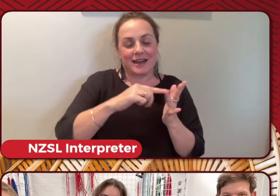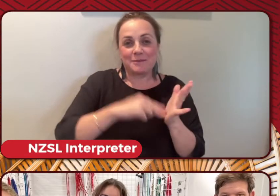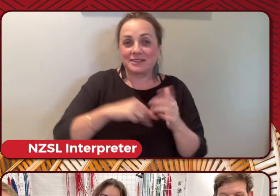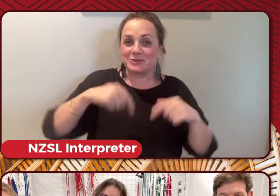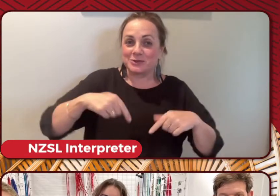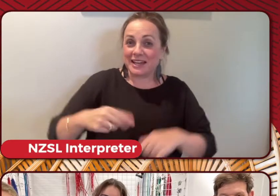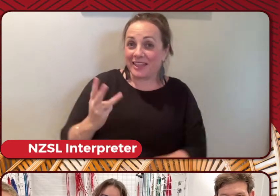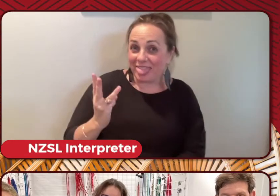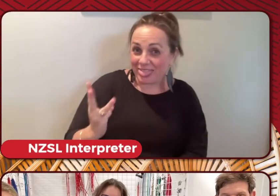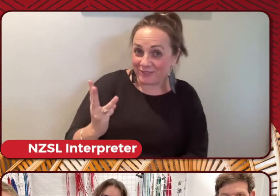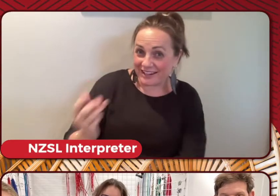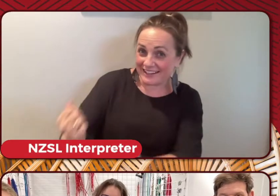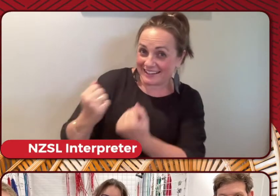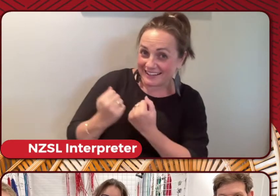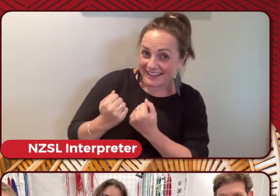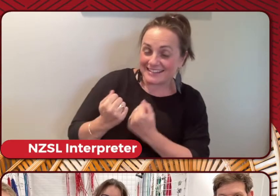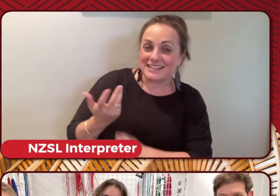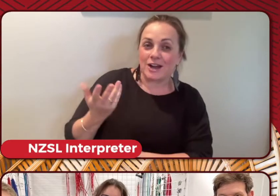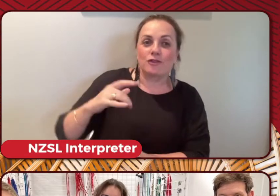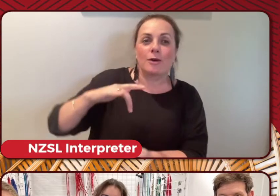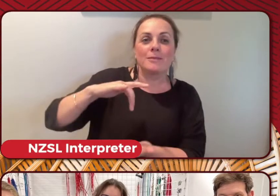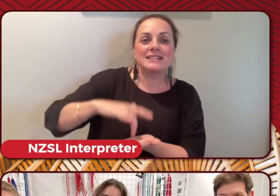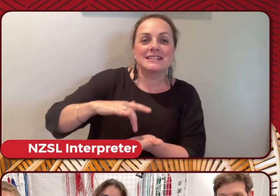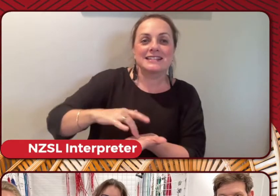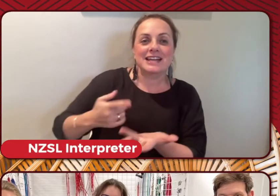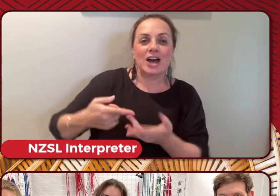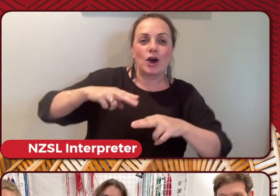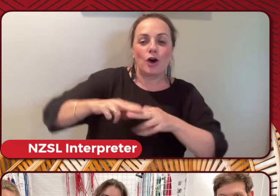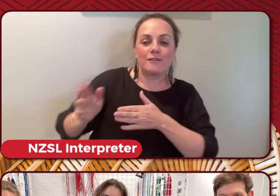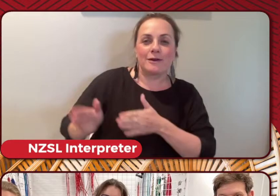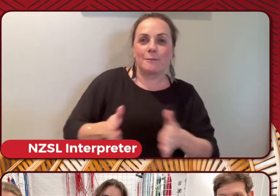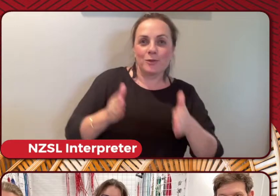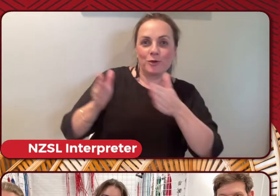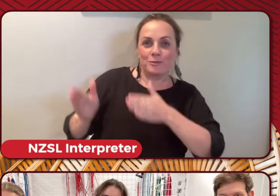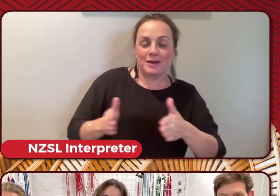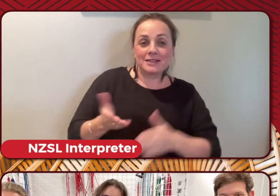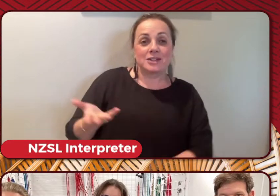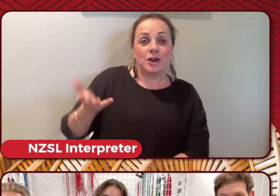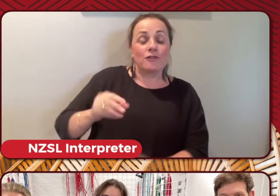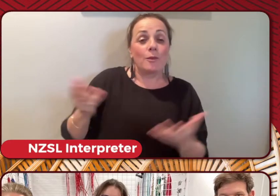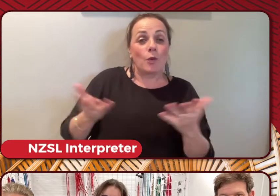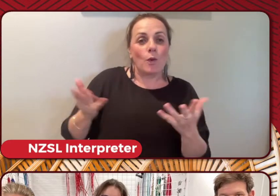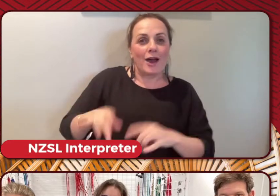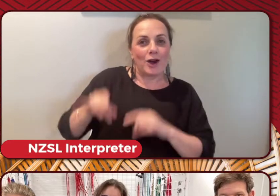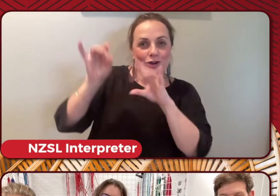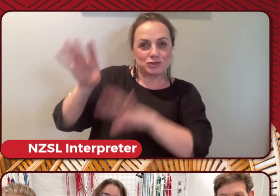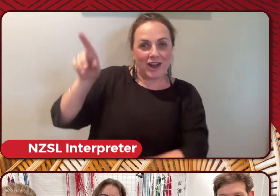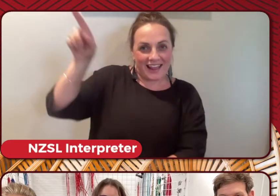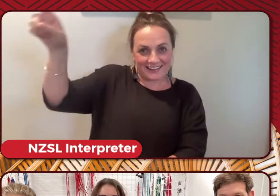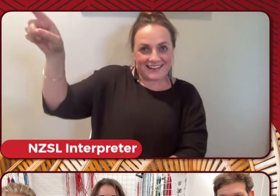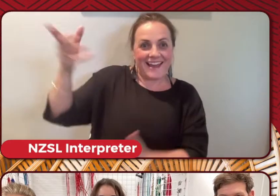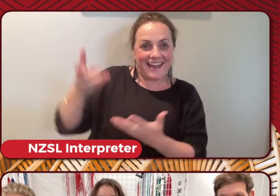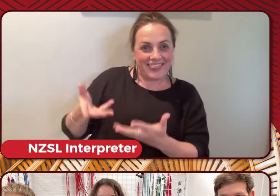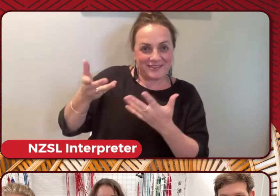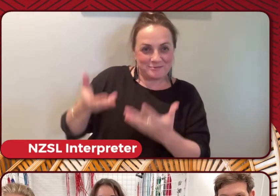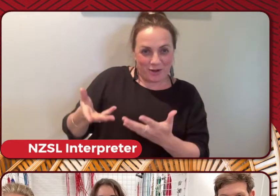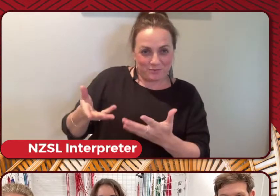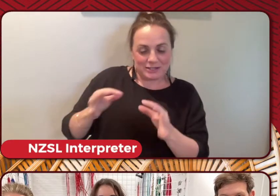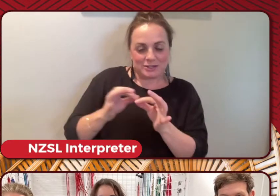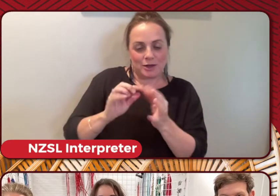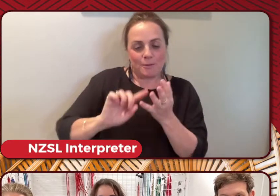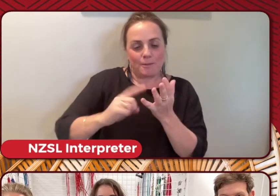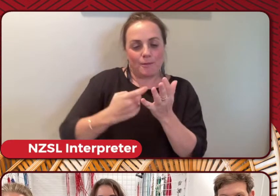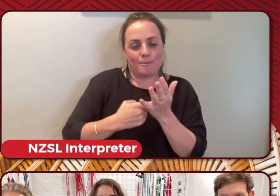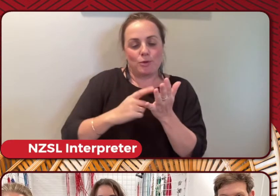guests, all from the Centre of Movement, joining us from Burleigh in Australia. We have from